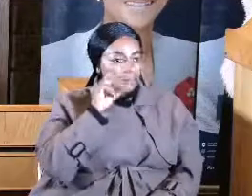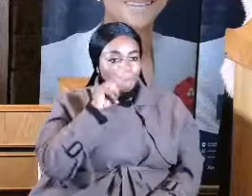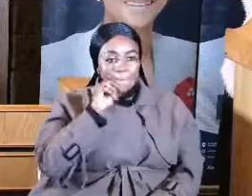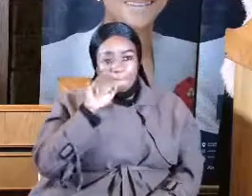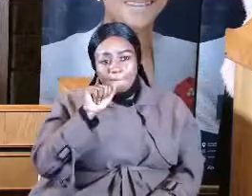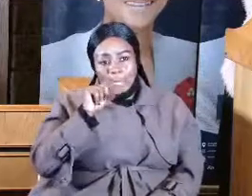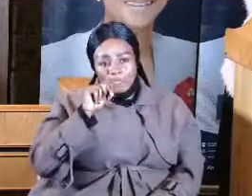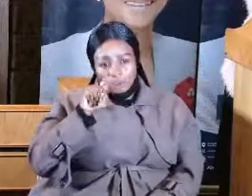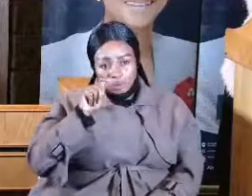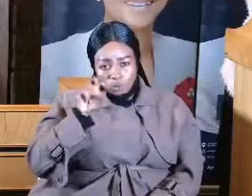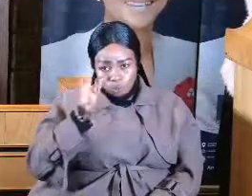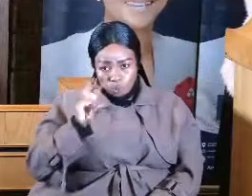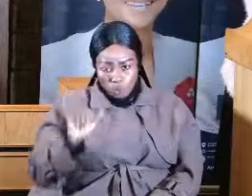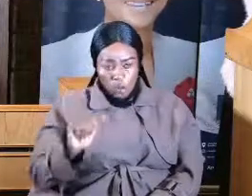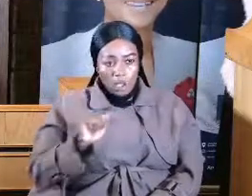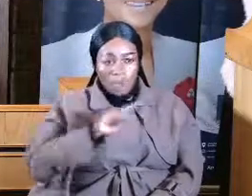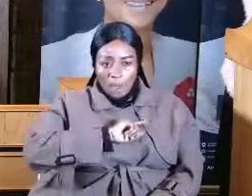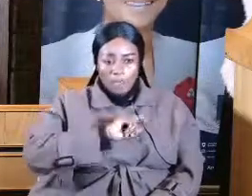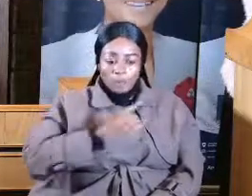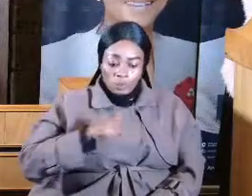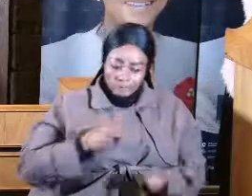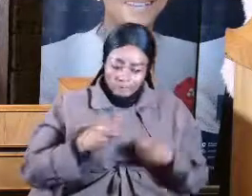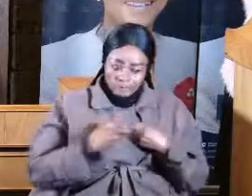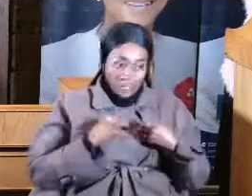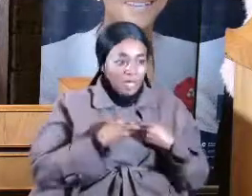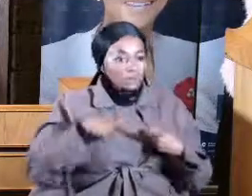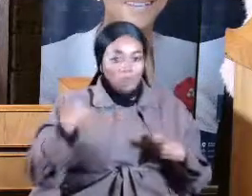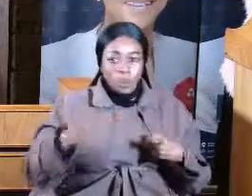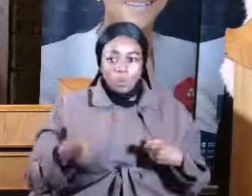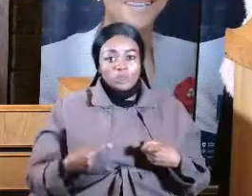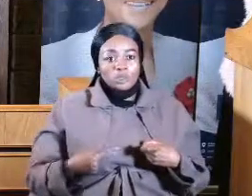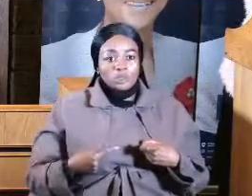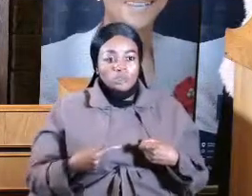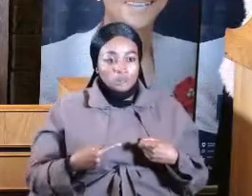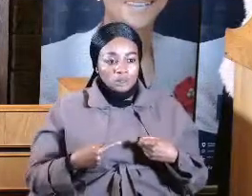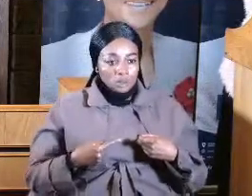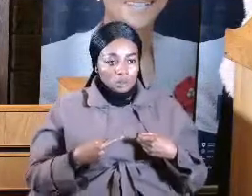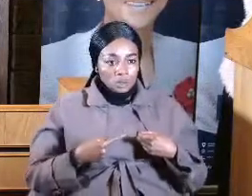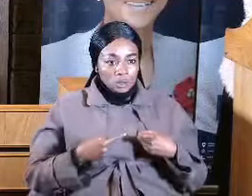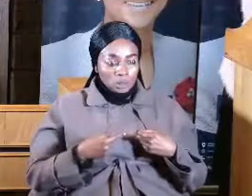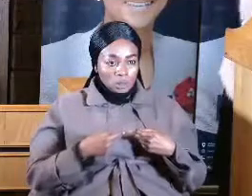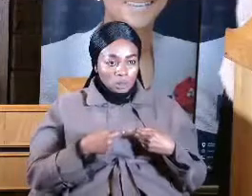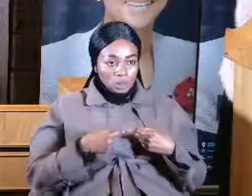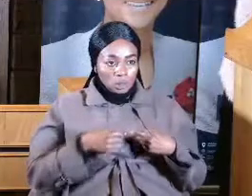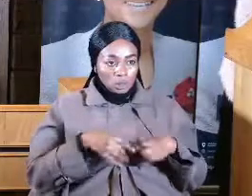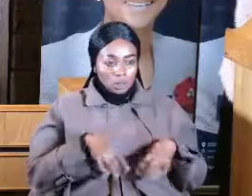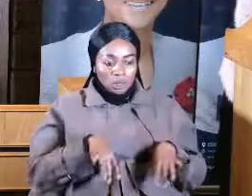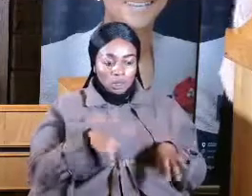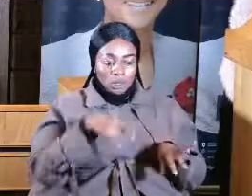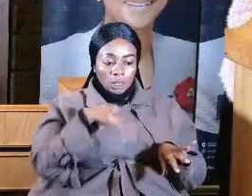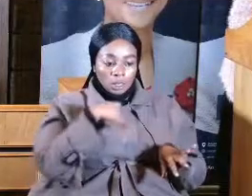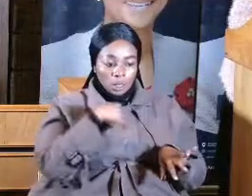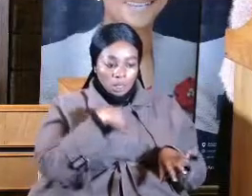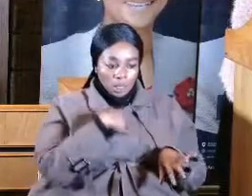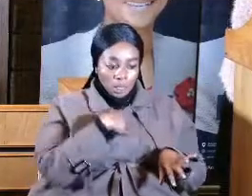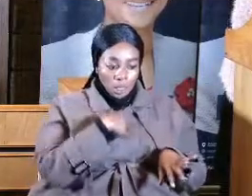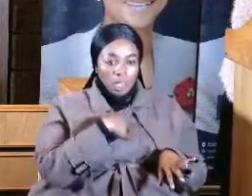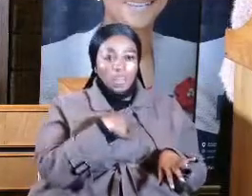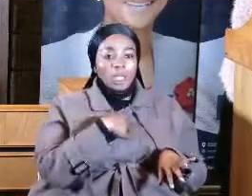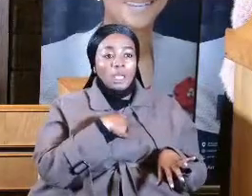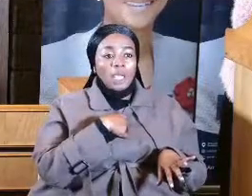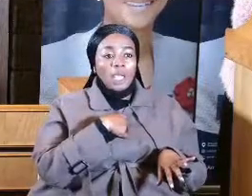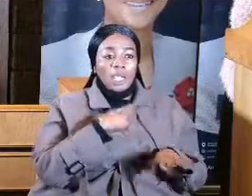Because you have to fight. Because I told them that I'm a gainer in agriculture, and I'm here to stay, and I'm an agent of